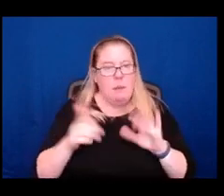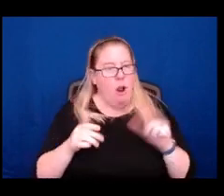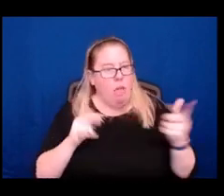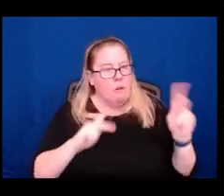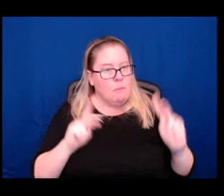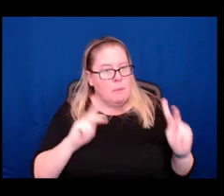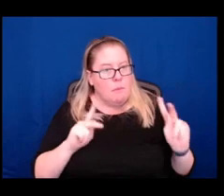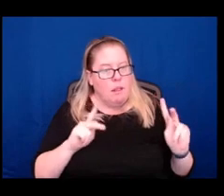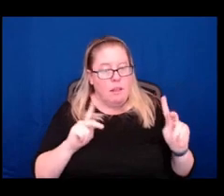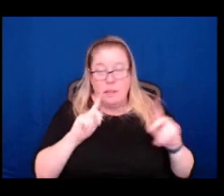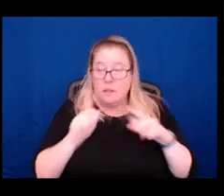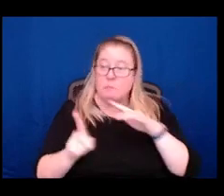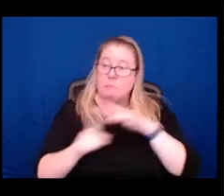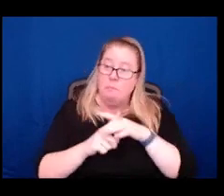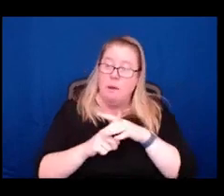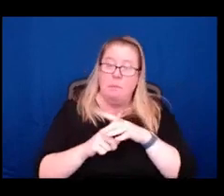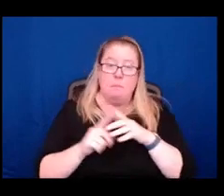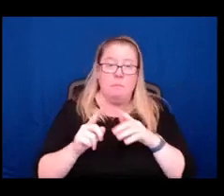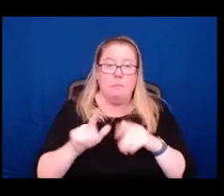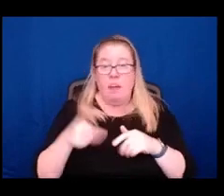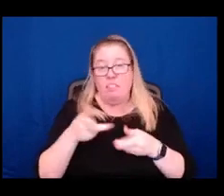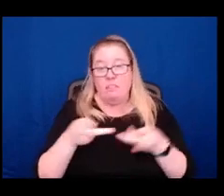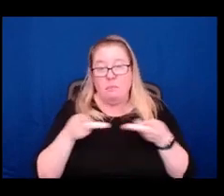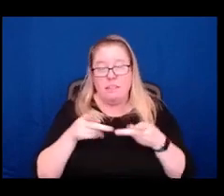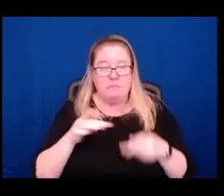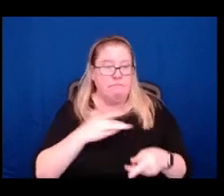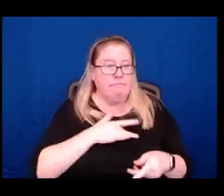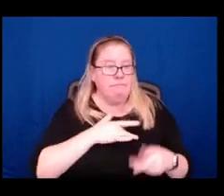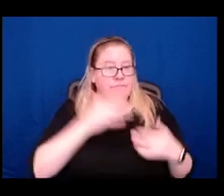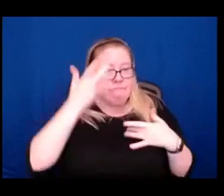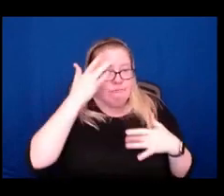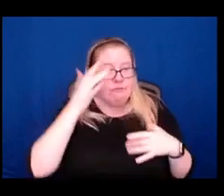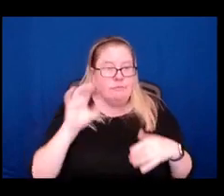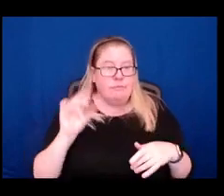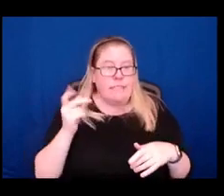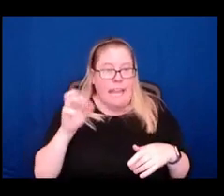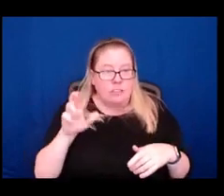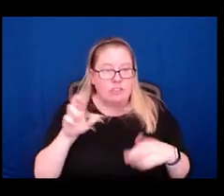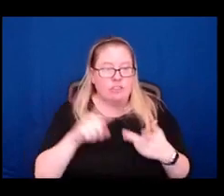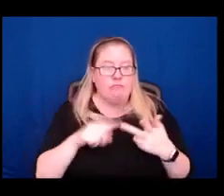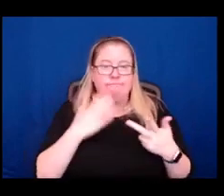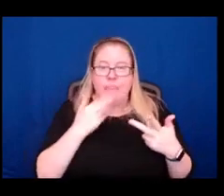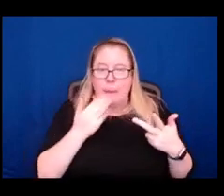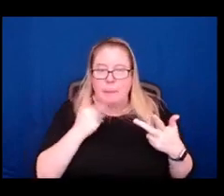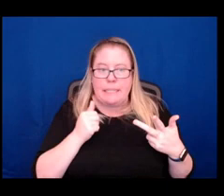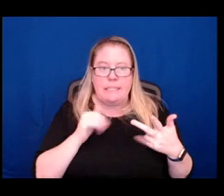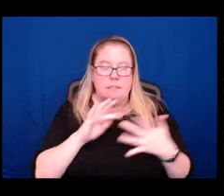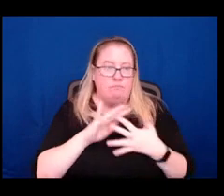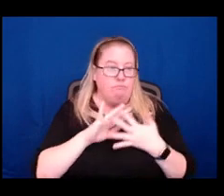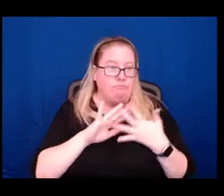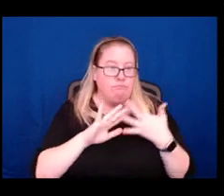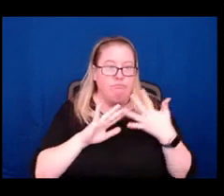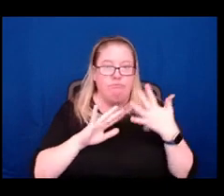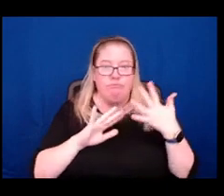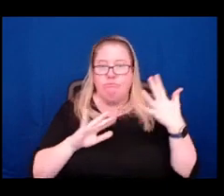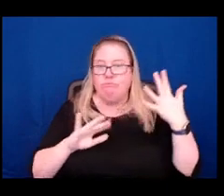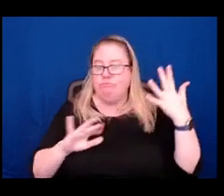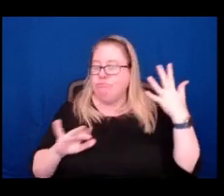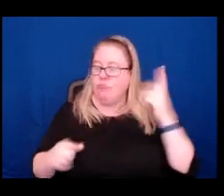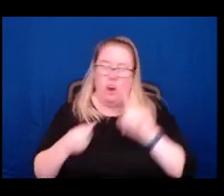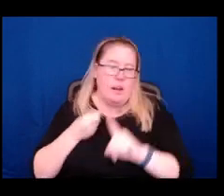areas too. So it could be heart disease, cancer, diabetes. All of these things are